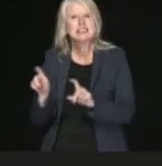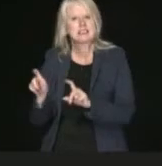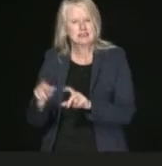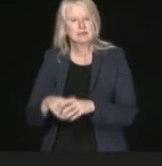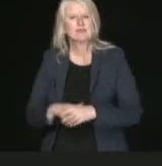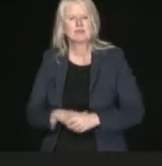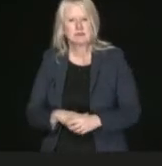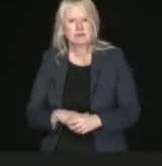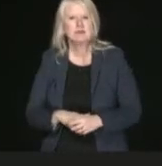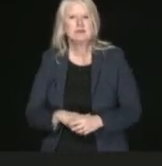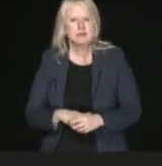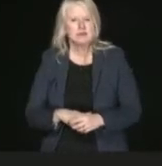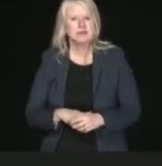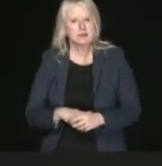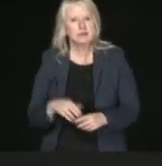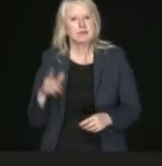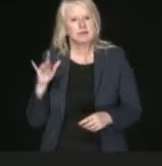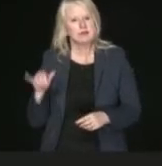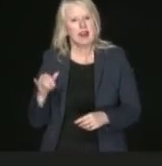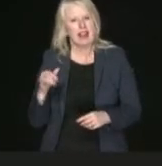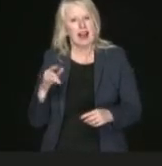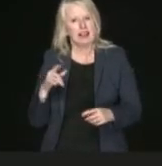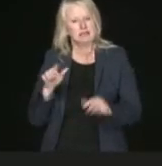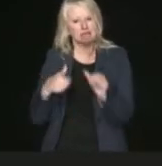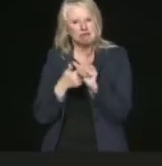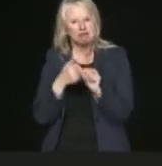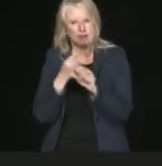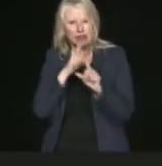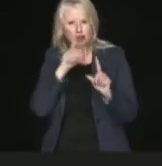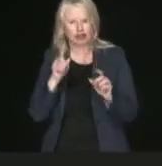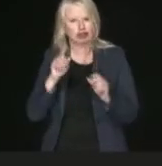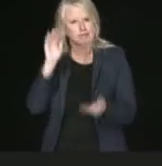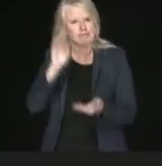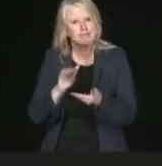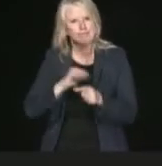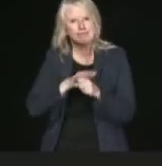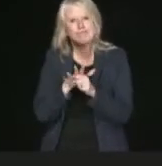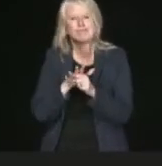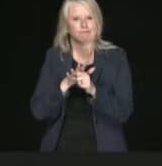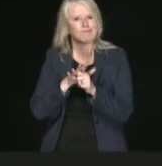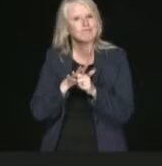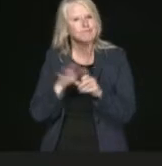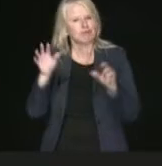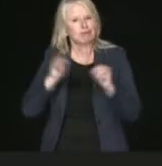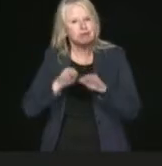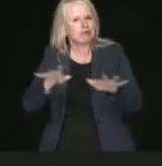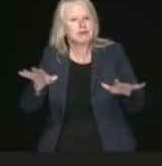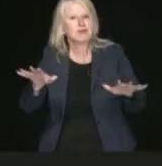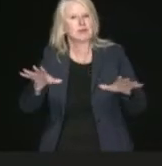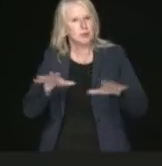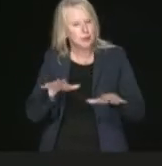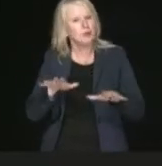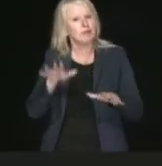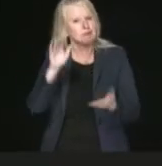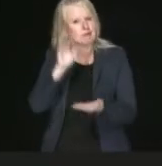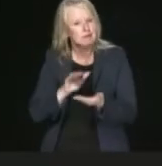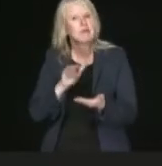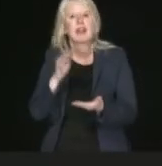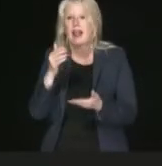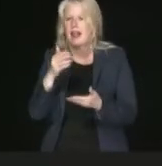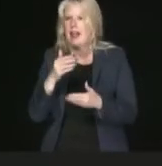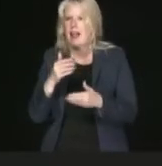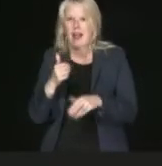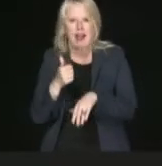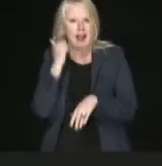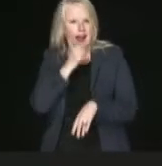our restreindre strategy la to propagation limit the de la spread of COVID-19. COVID-19. À tous les jours, on Every améliore single nos day, protocoles we're de improving dépistage. our